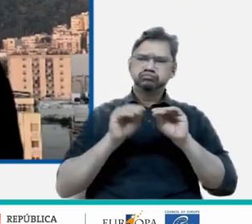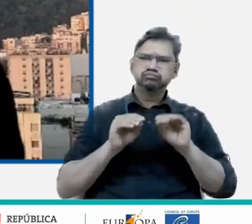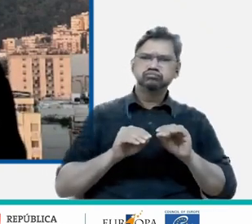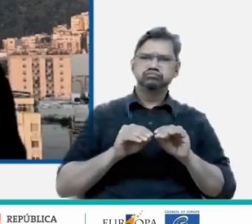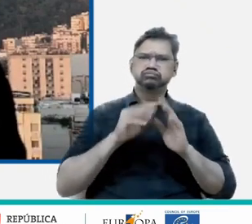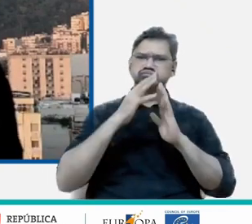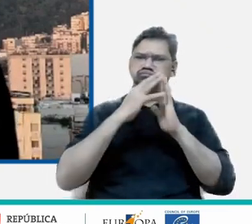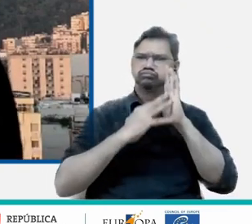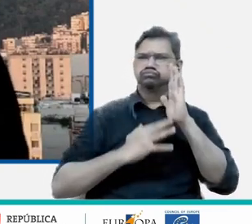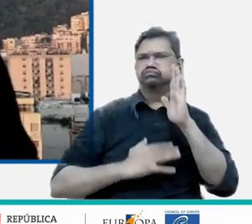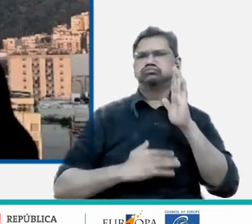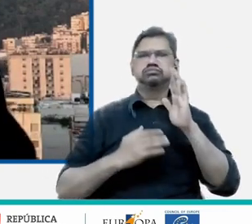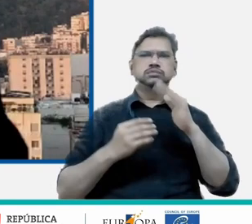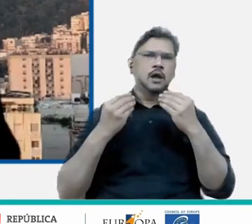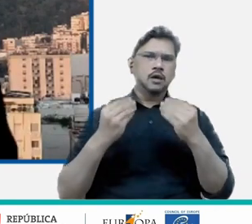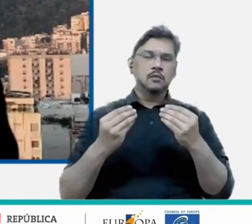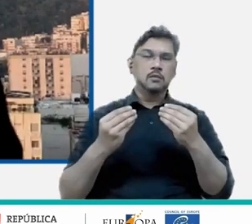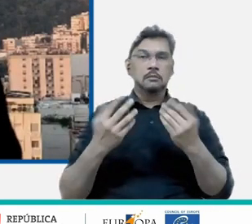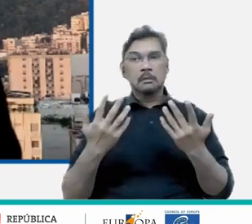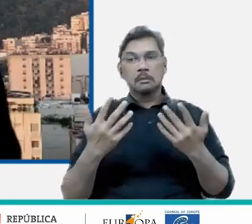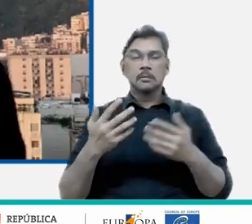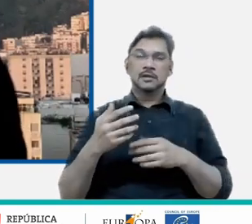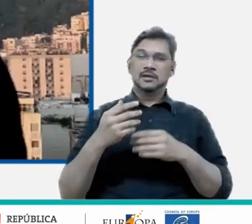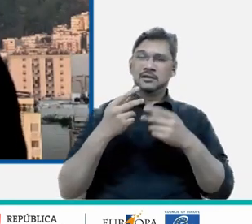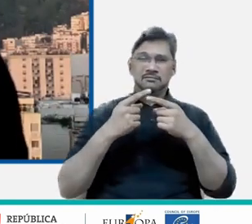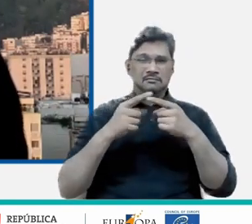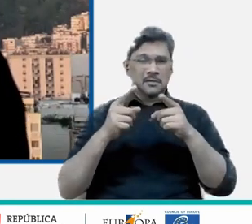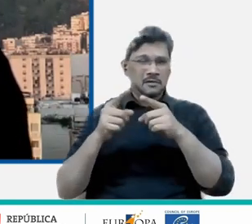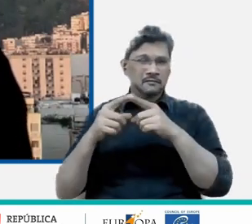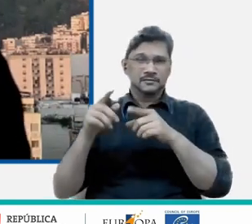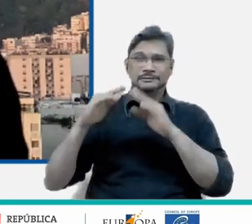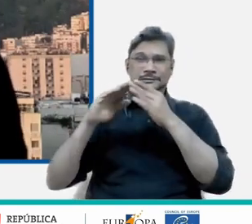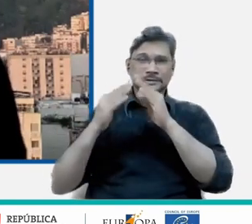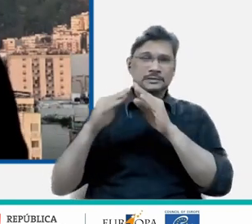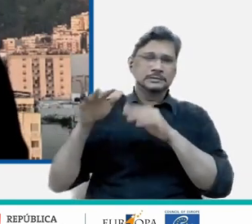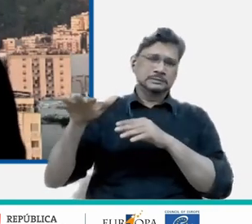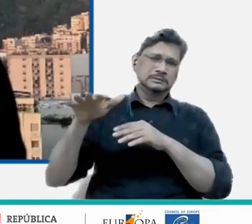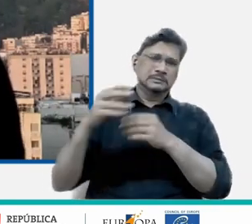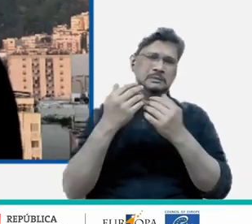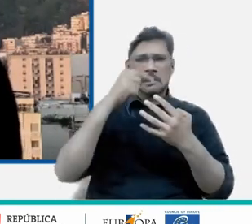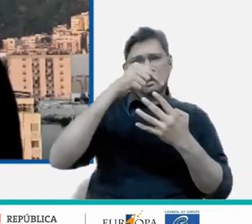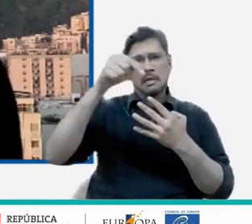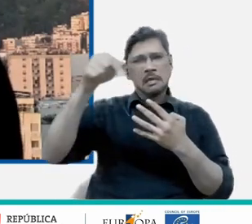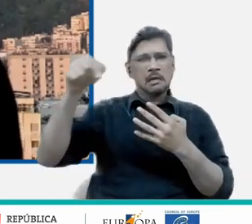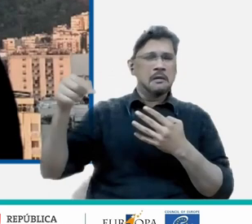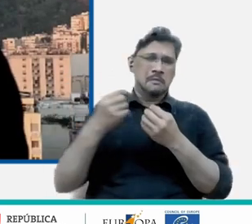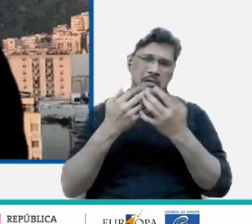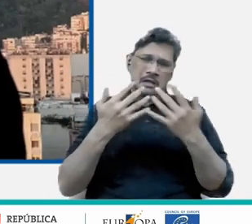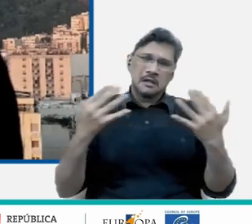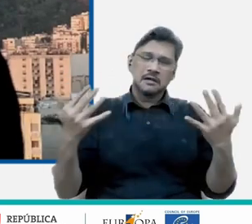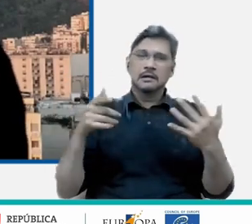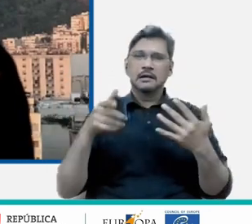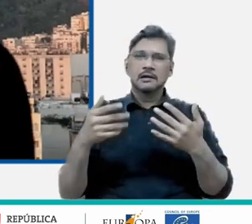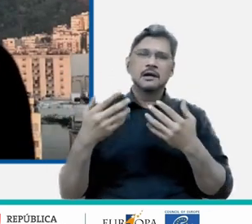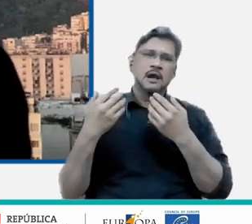major challenges in identifying and developing financially viable low carbon climate resilient infrastructure projects. This is particularly